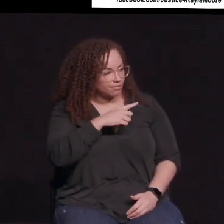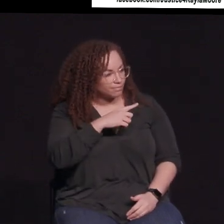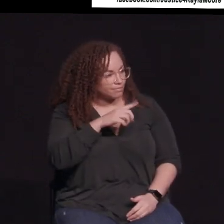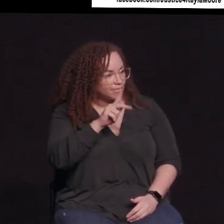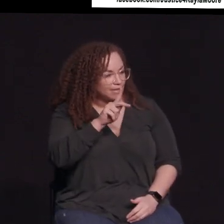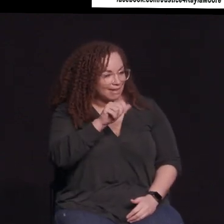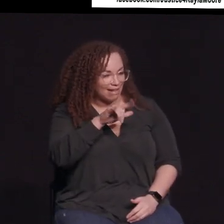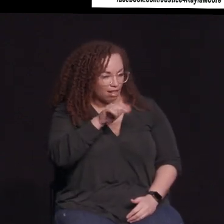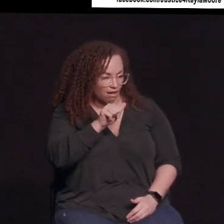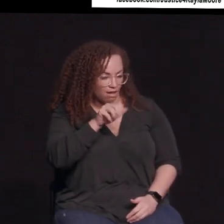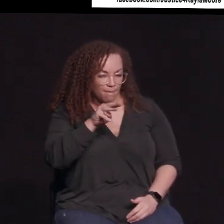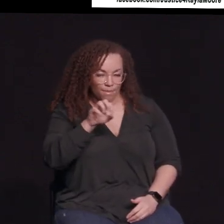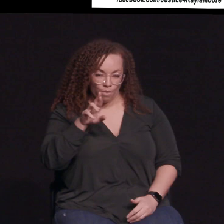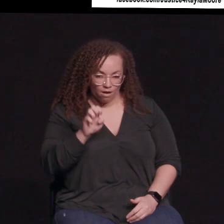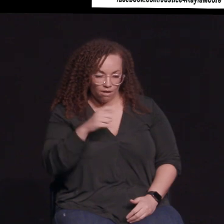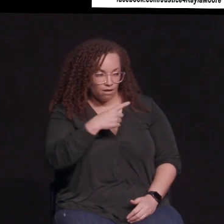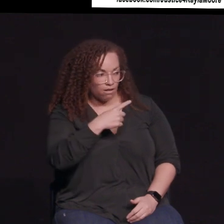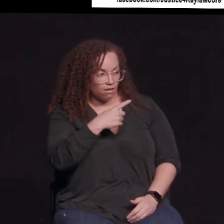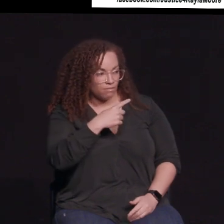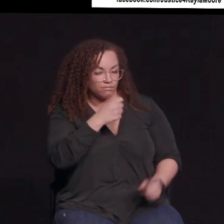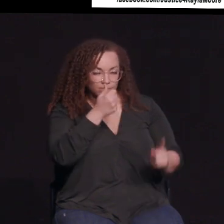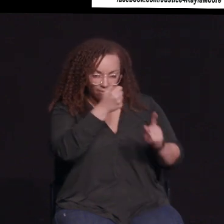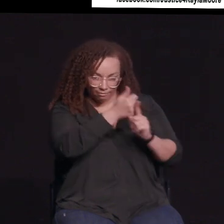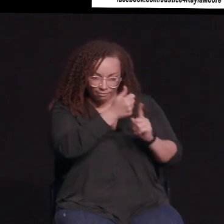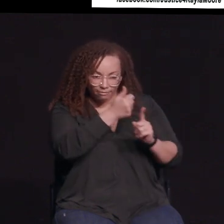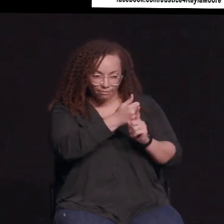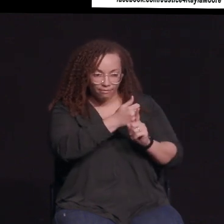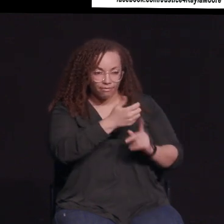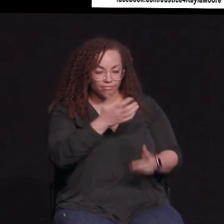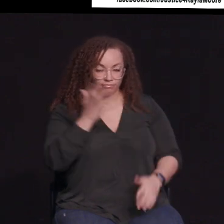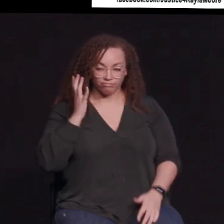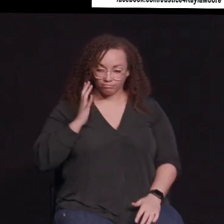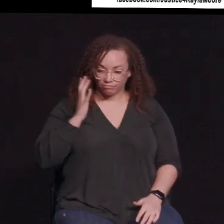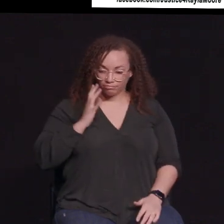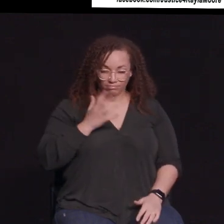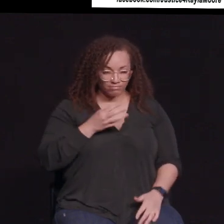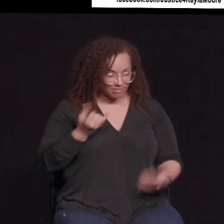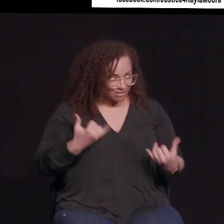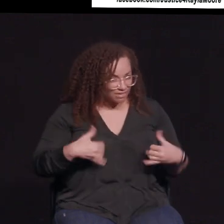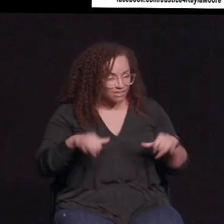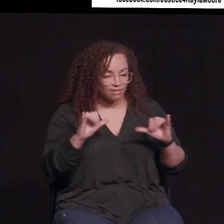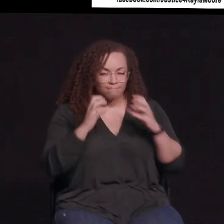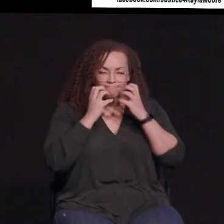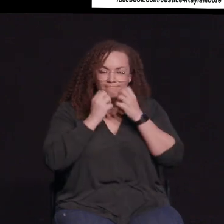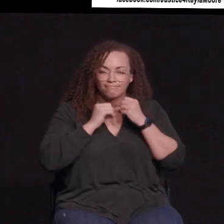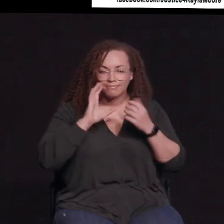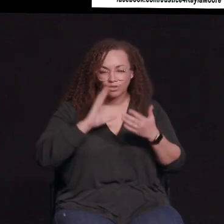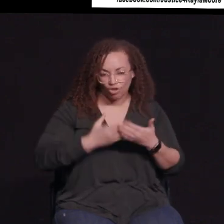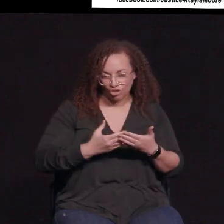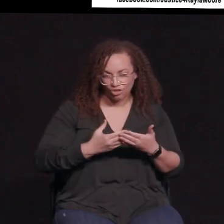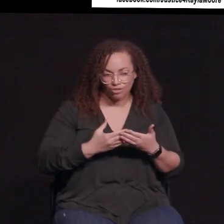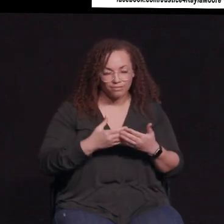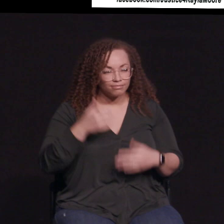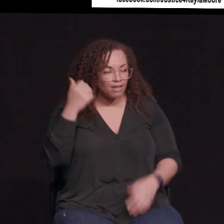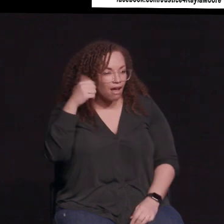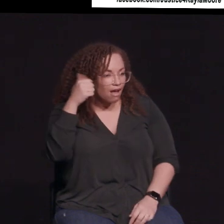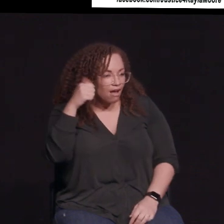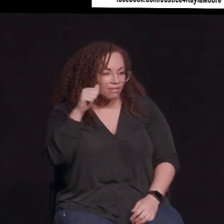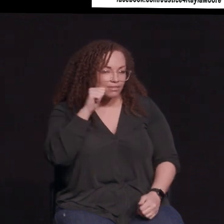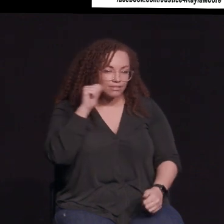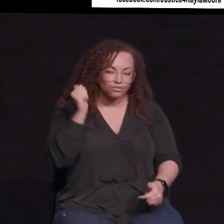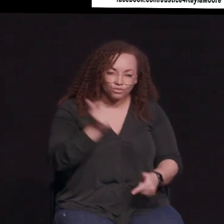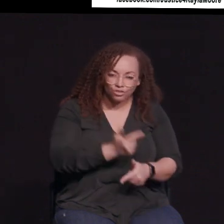Kayla Moore was and is a beloved daughter, an aunt, a